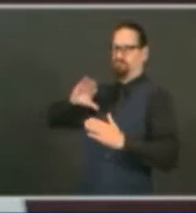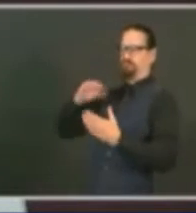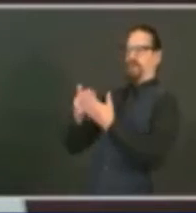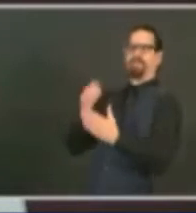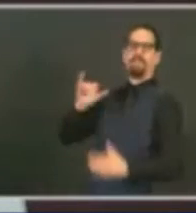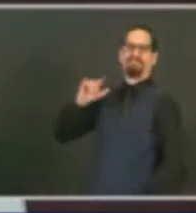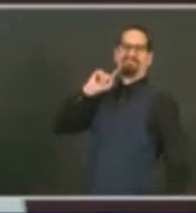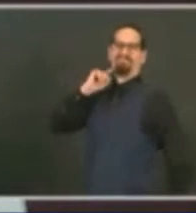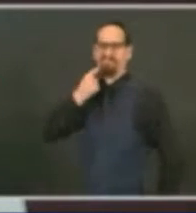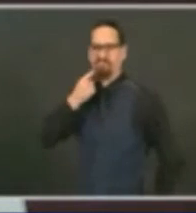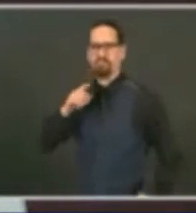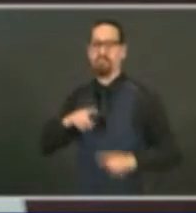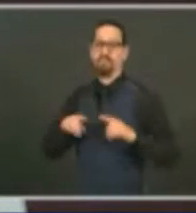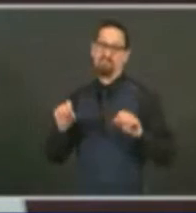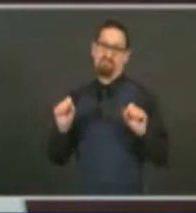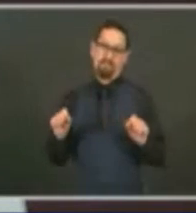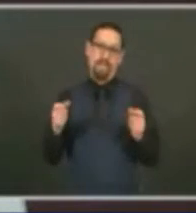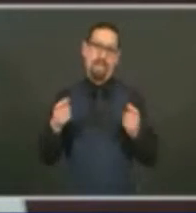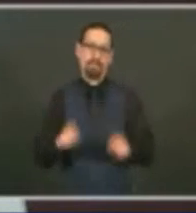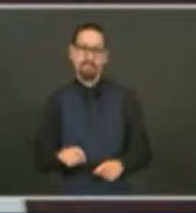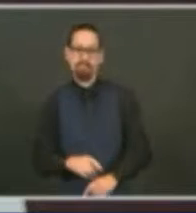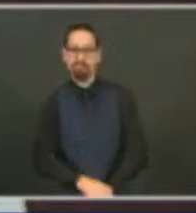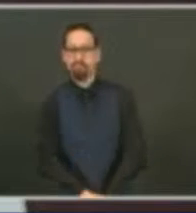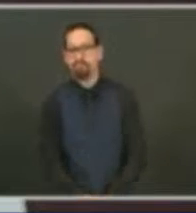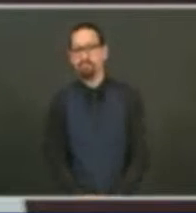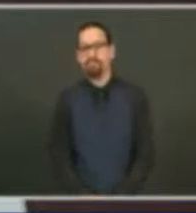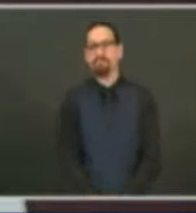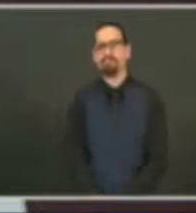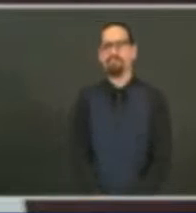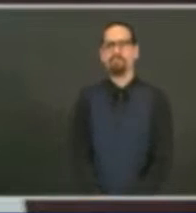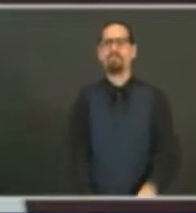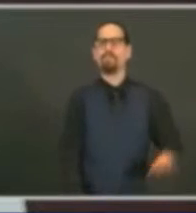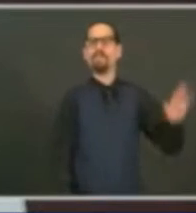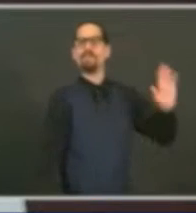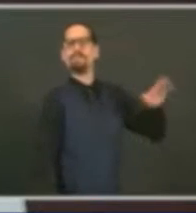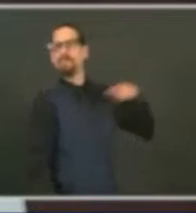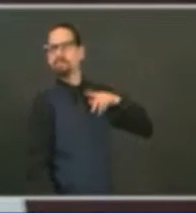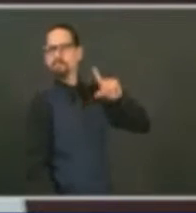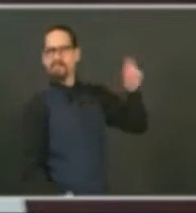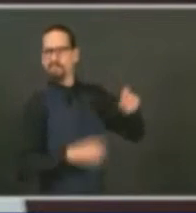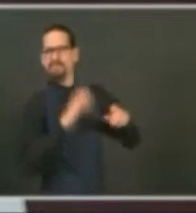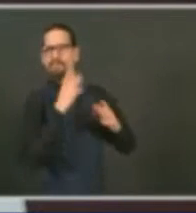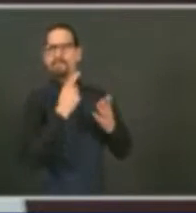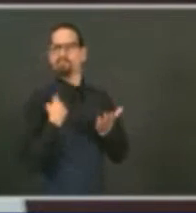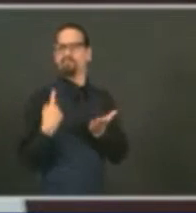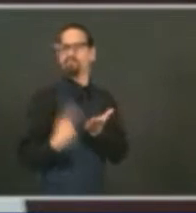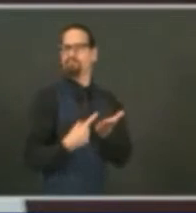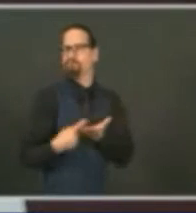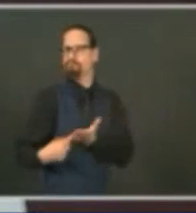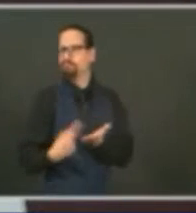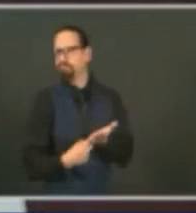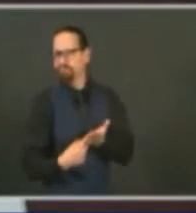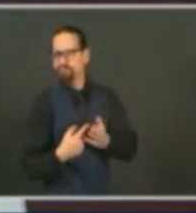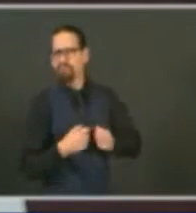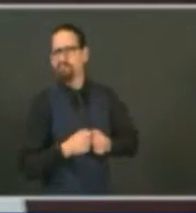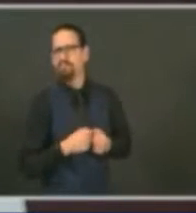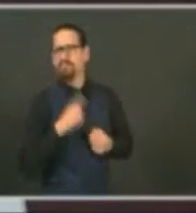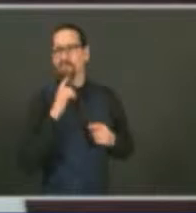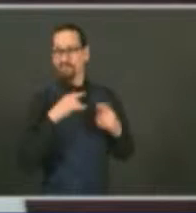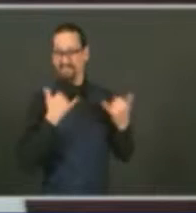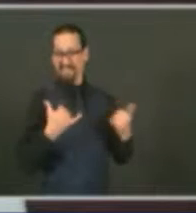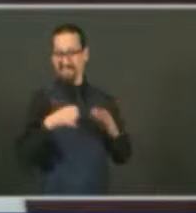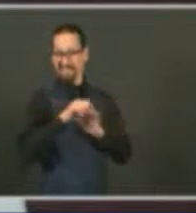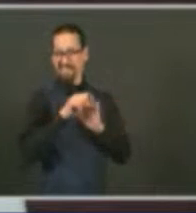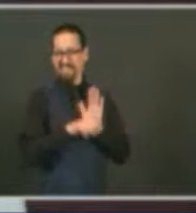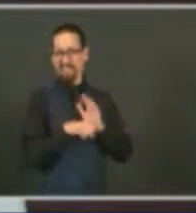possible. Mr. Pryor, Governor, what do you think? Sorry. It's been reported in conversations that literally as we speak, the state of Rhode Island is engaged in an ex